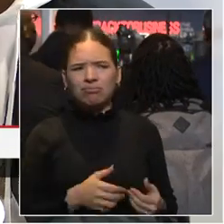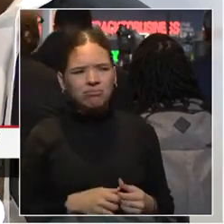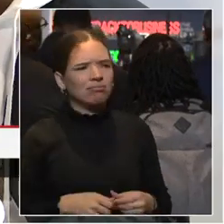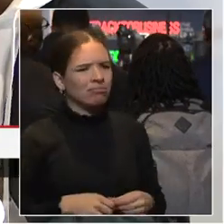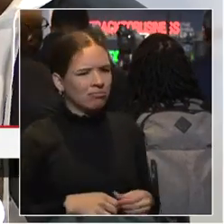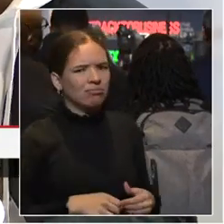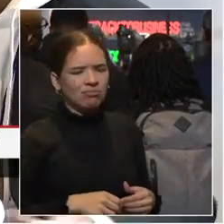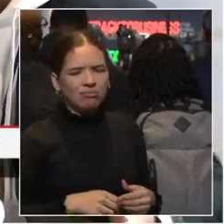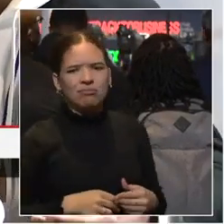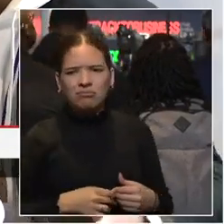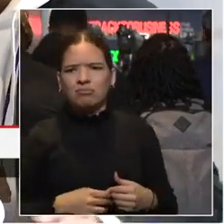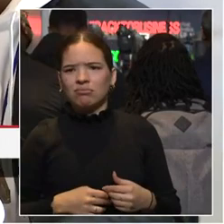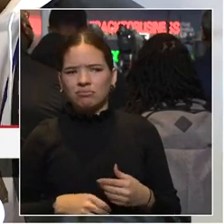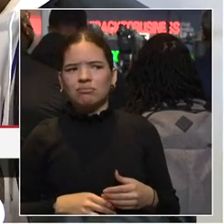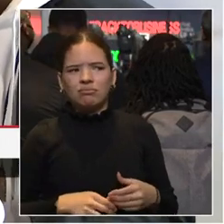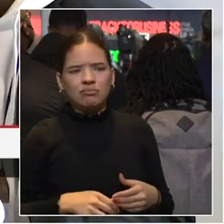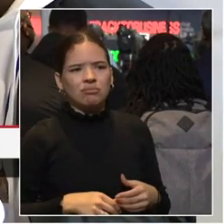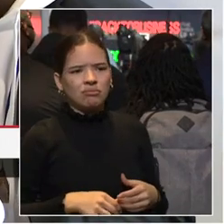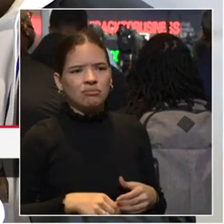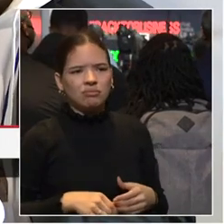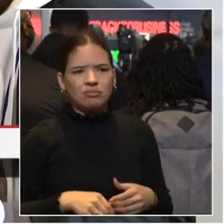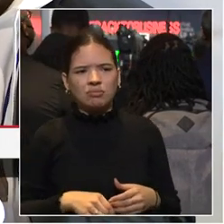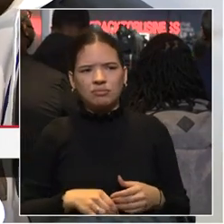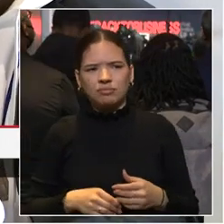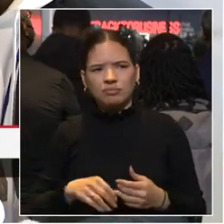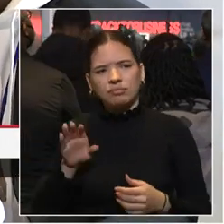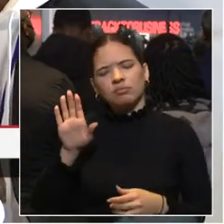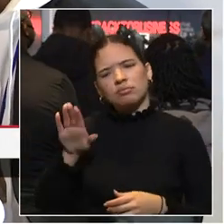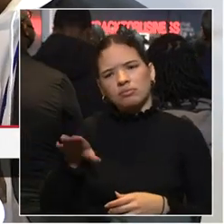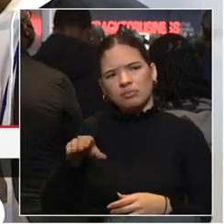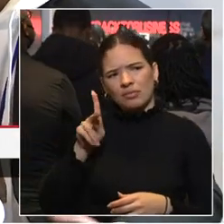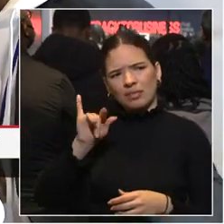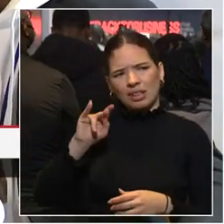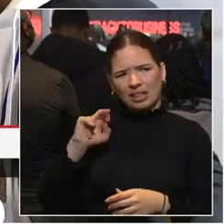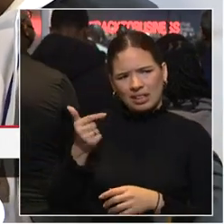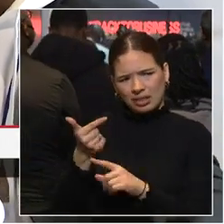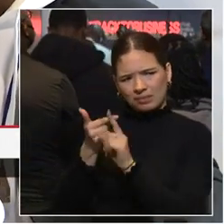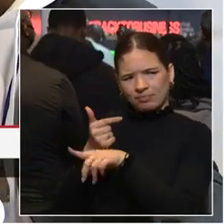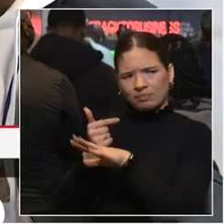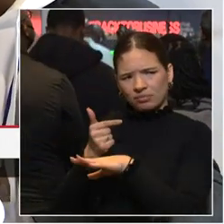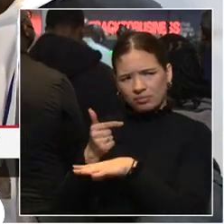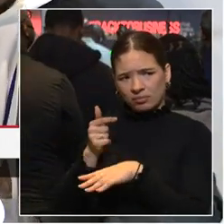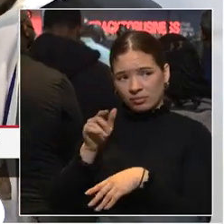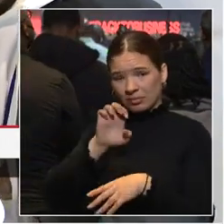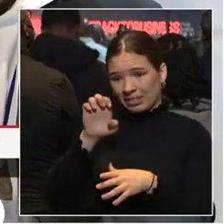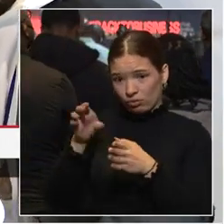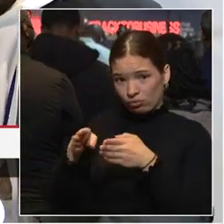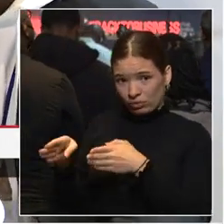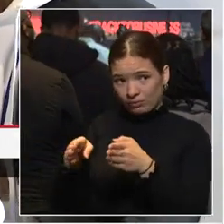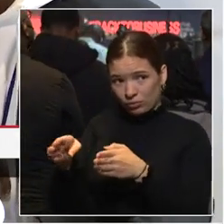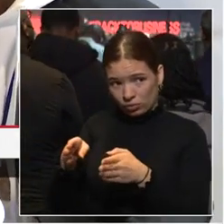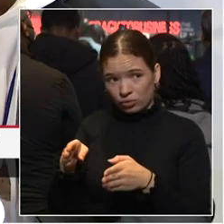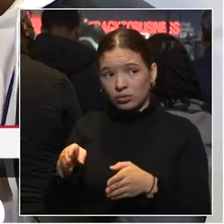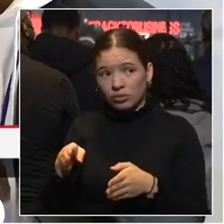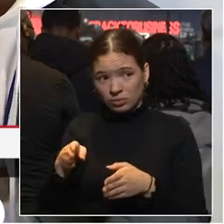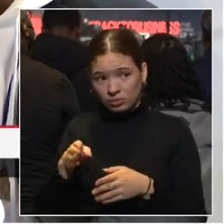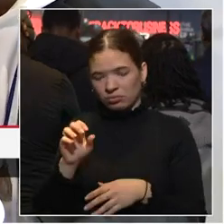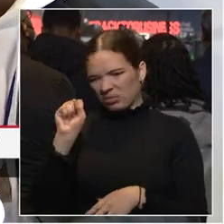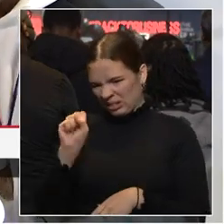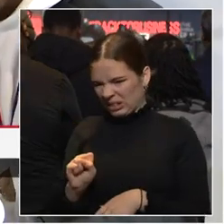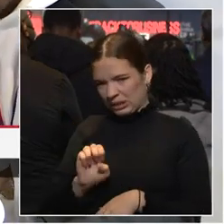Well, Mr. King, on top of that, I see that you are from east of the river. You're from the southeast corridor, from around the